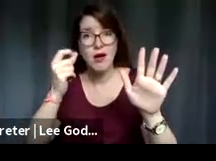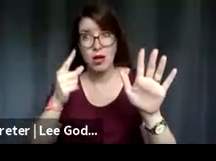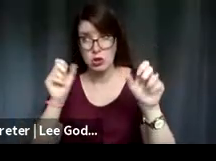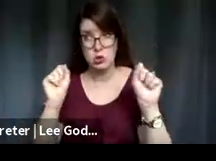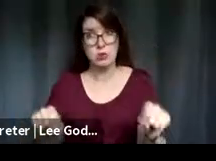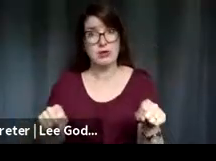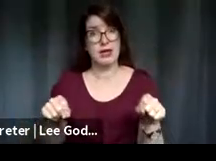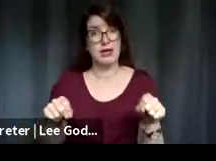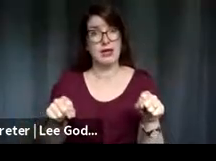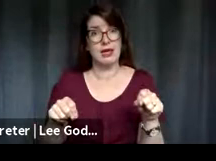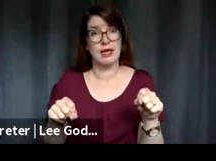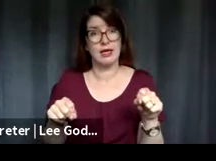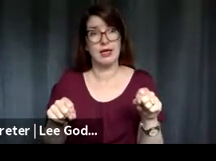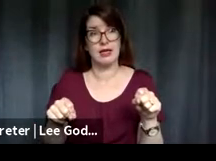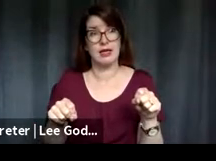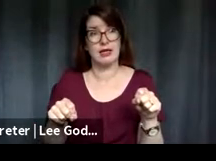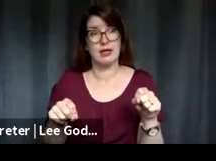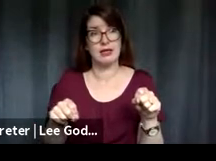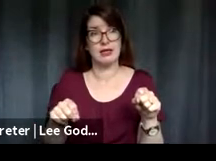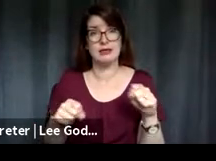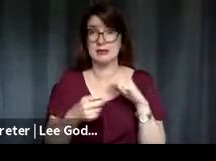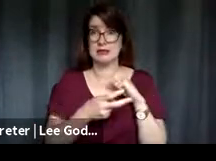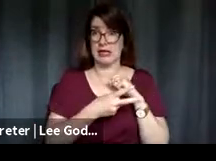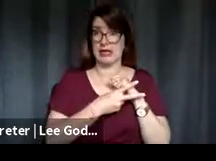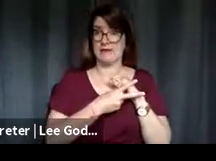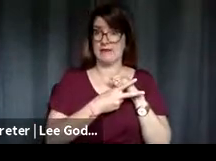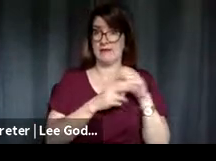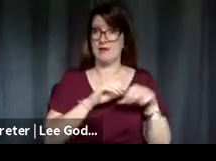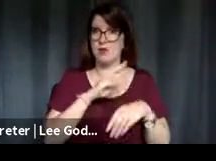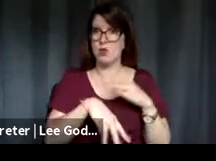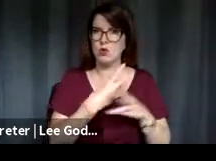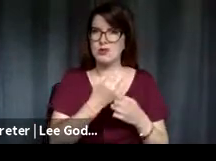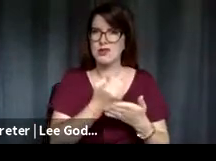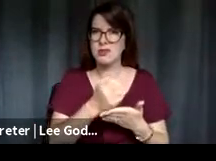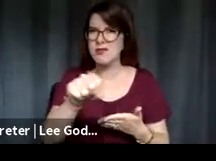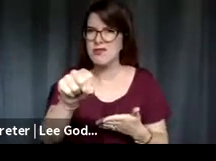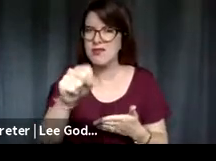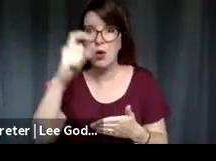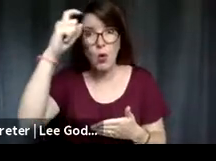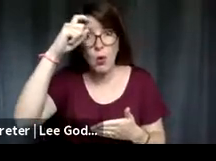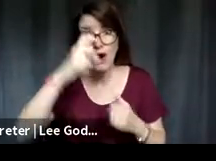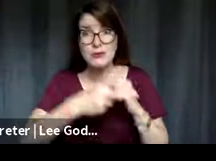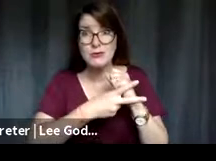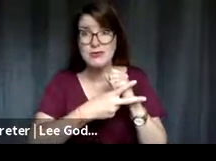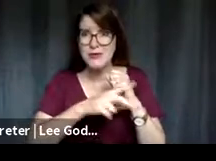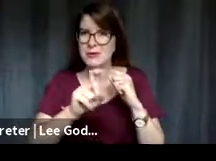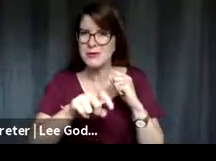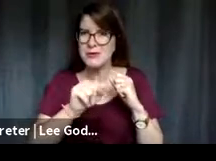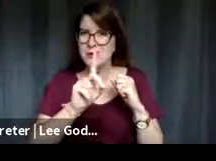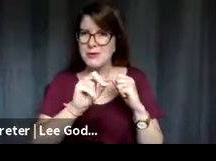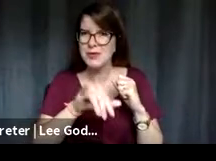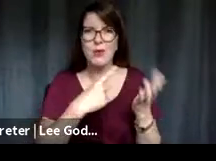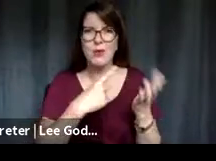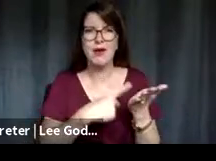can save in the world's economy. Right? And you should. We talked about this last week. It's wise to save. You need to. We talked